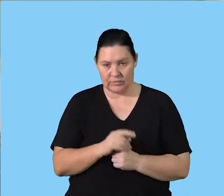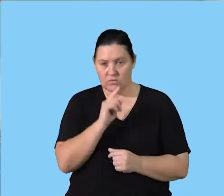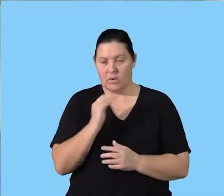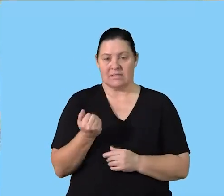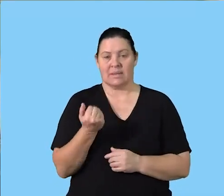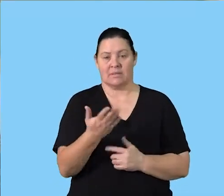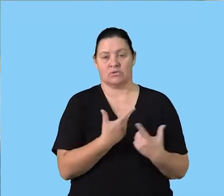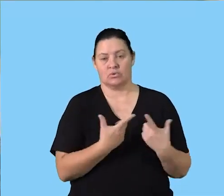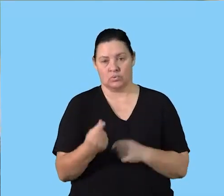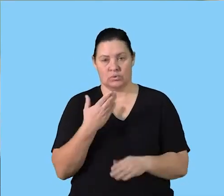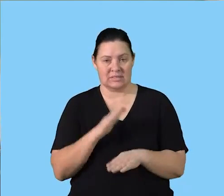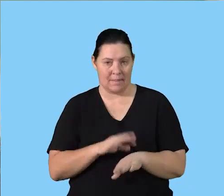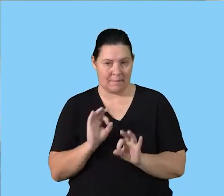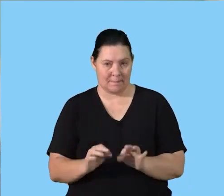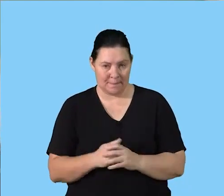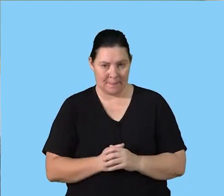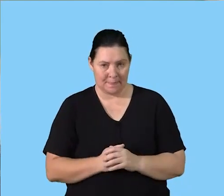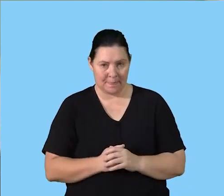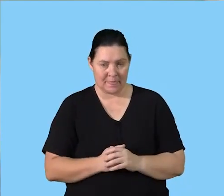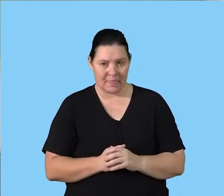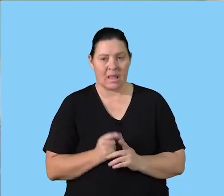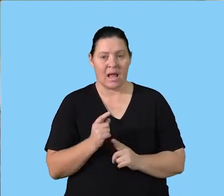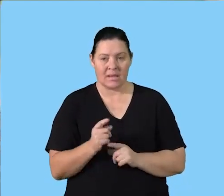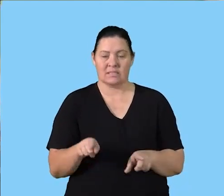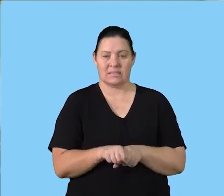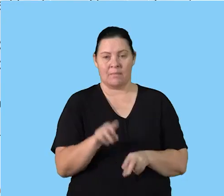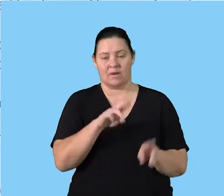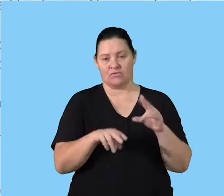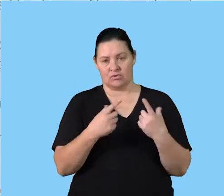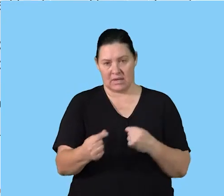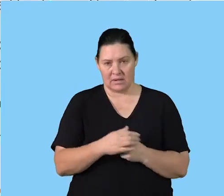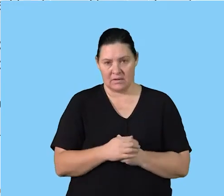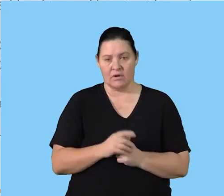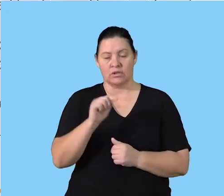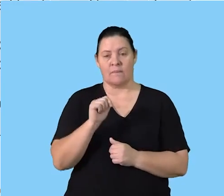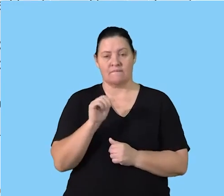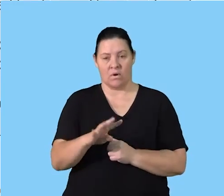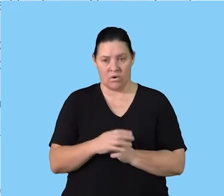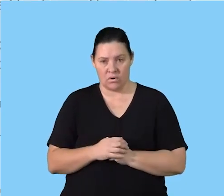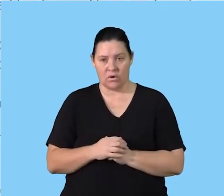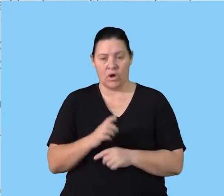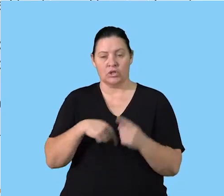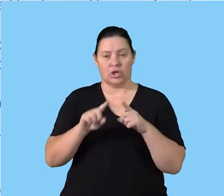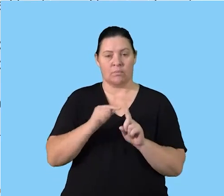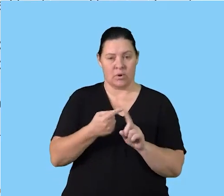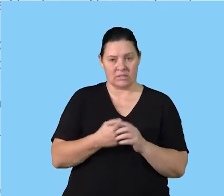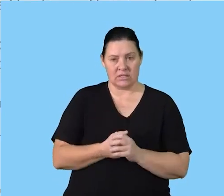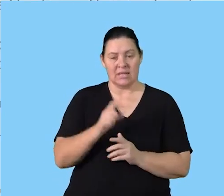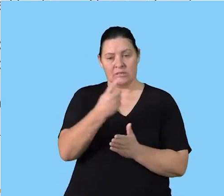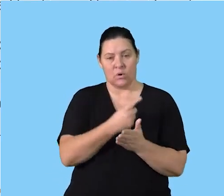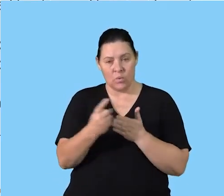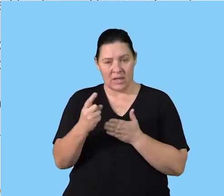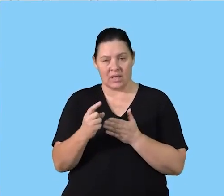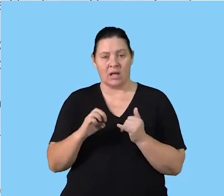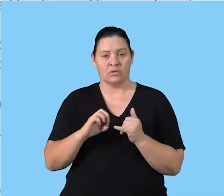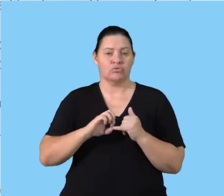done on time and revision is done as well. In terms of term 4, the turning points, this week we